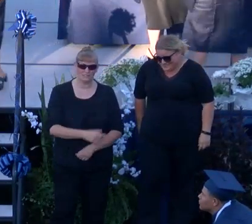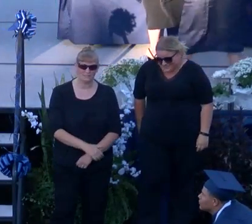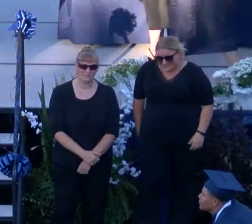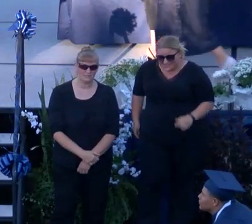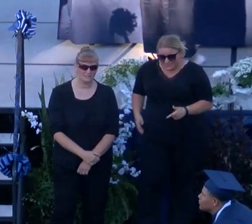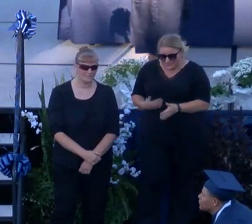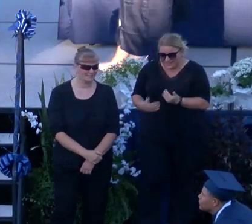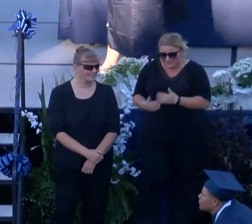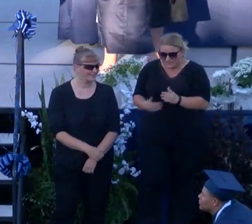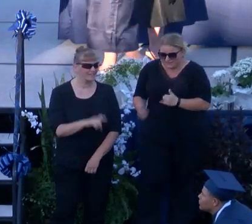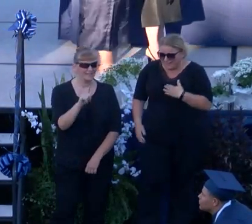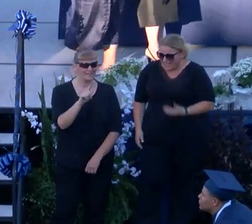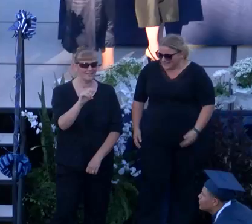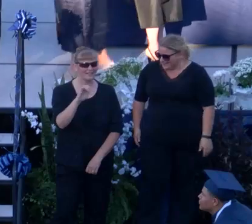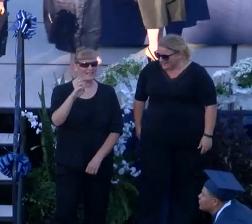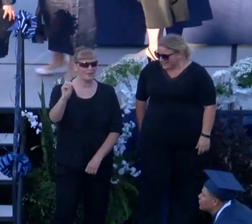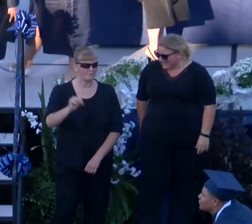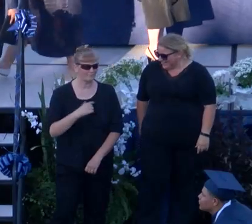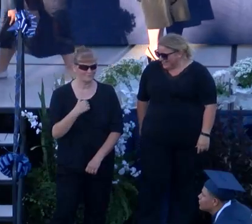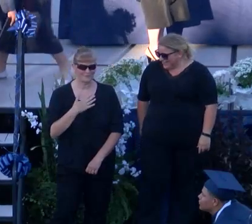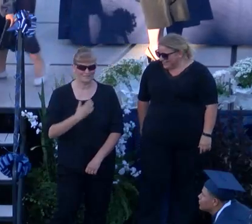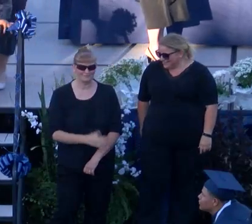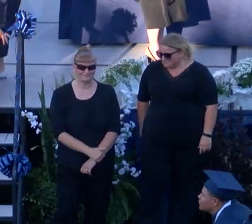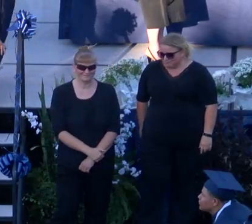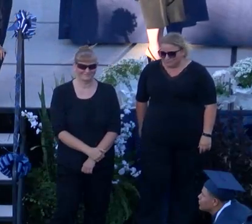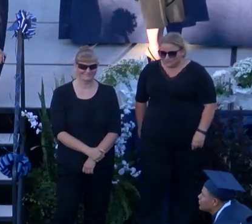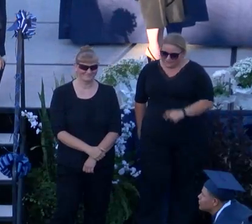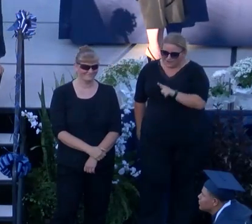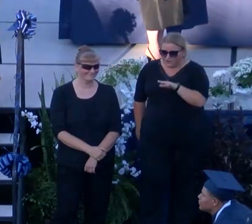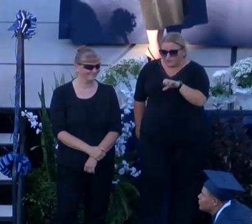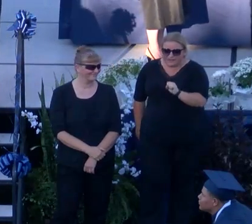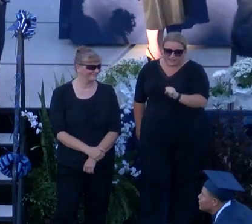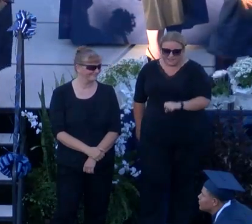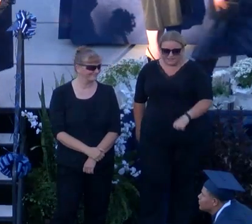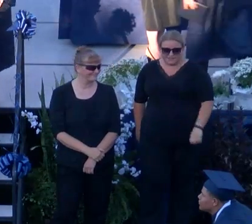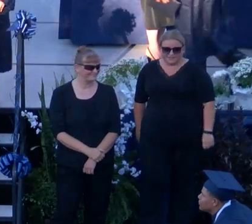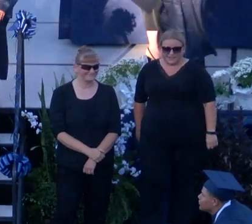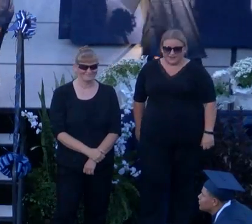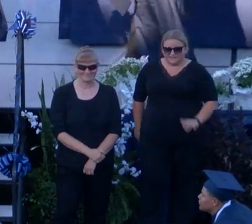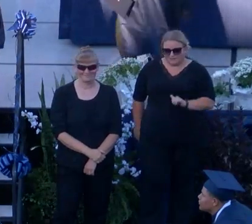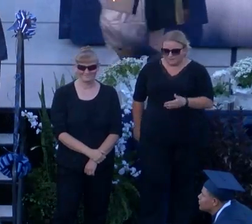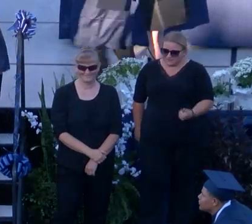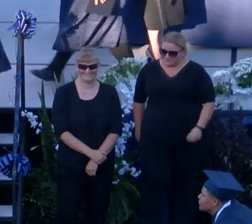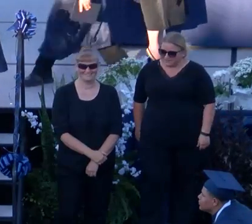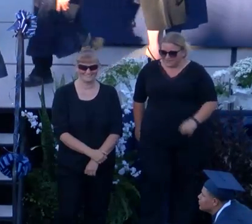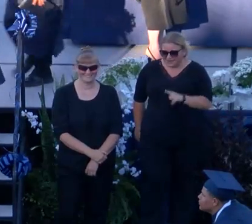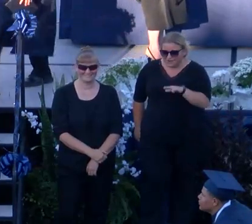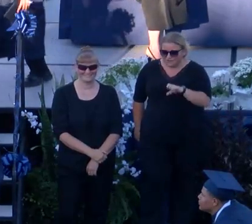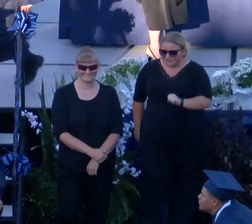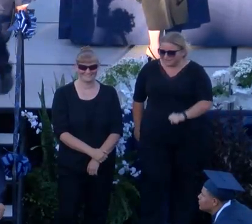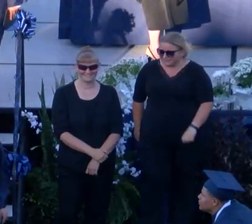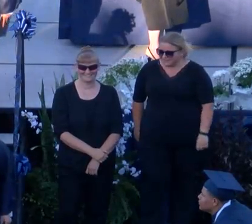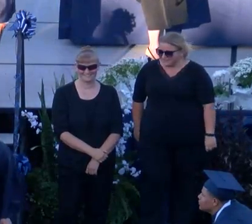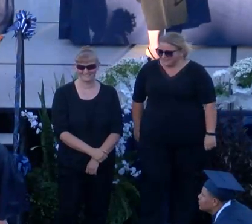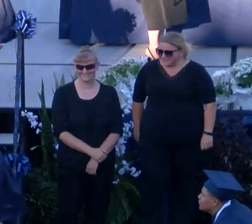Liam Oliver Cruz. Luis Salazar.